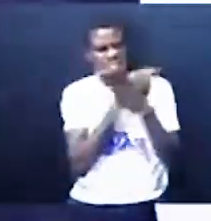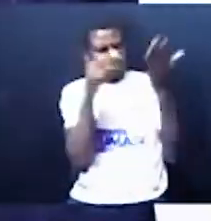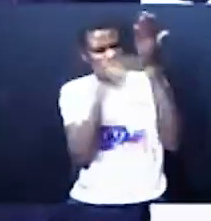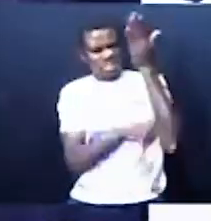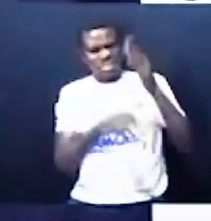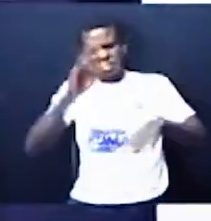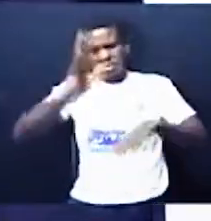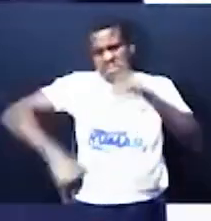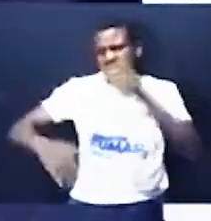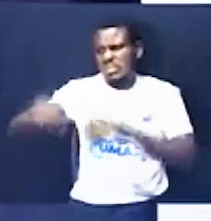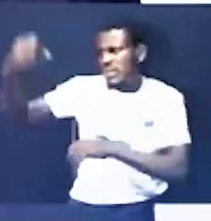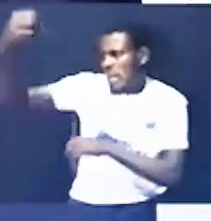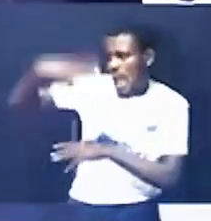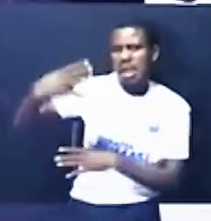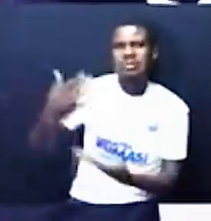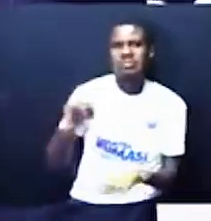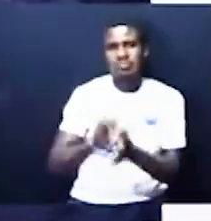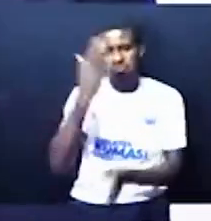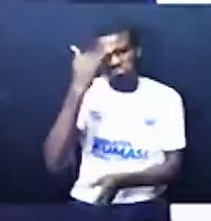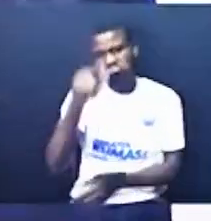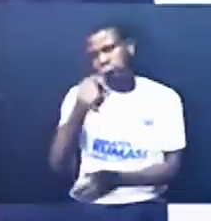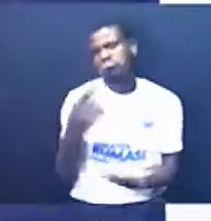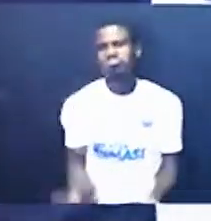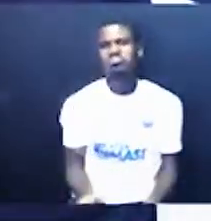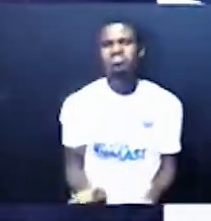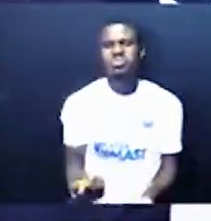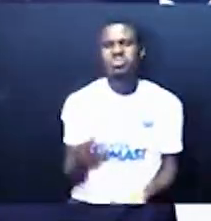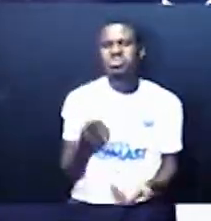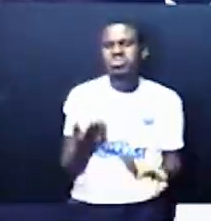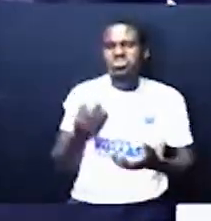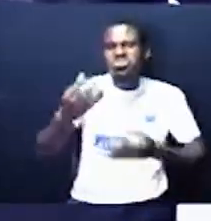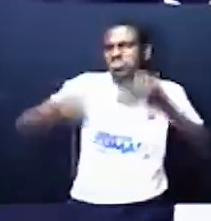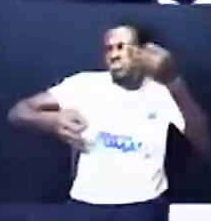That's all. So this